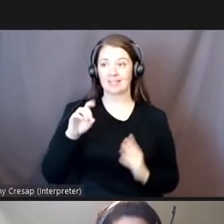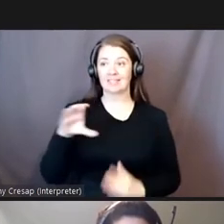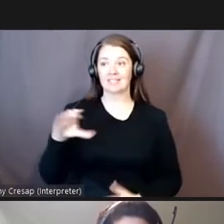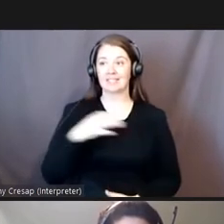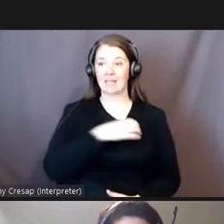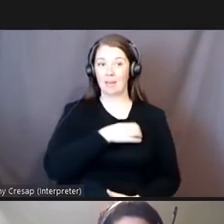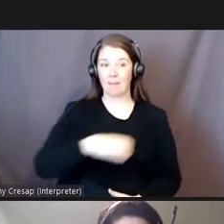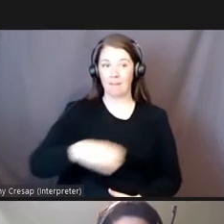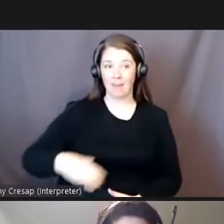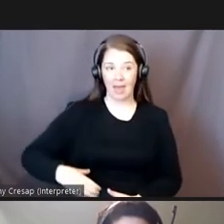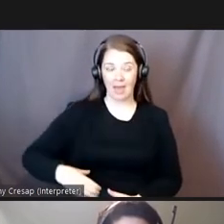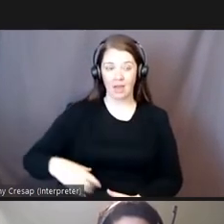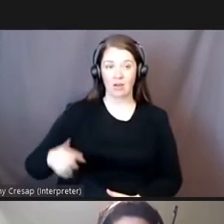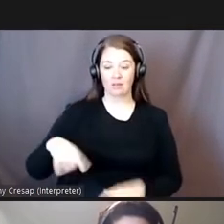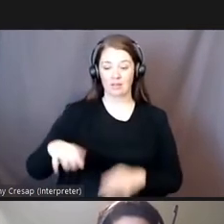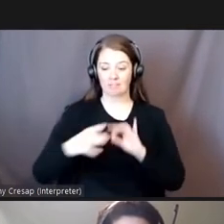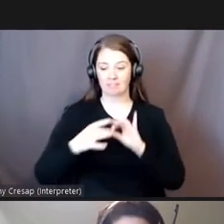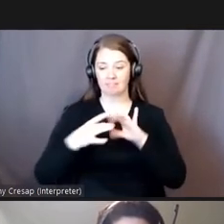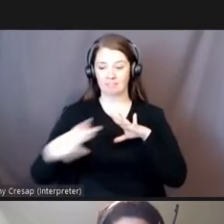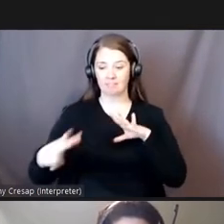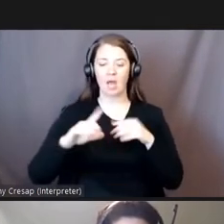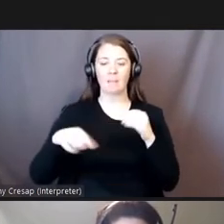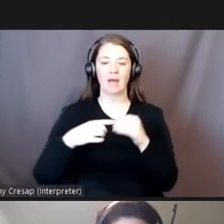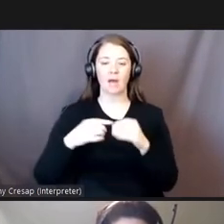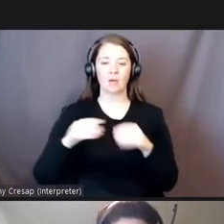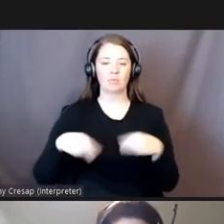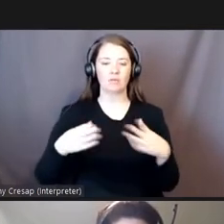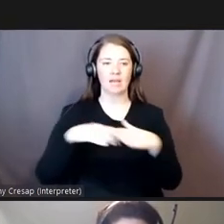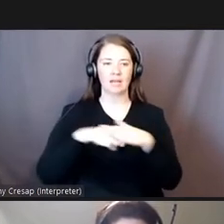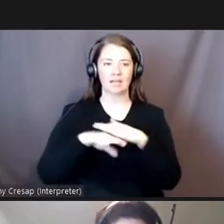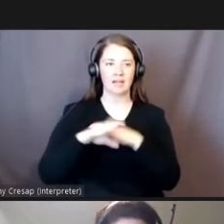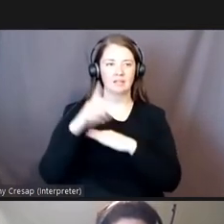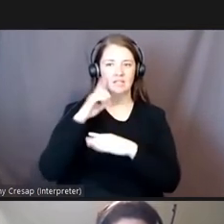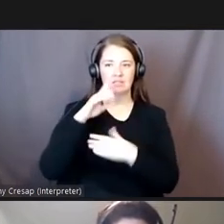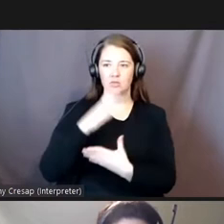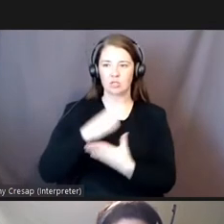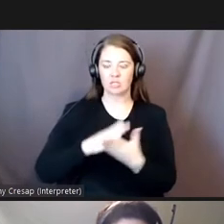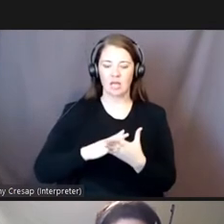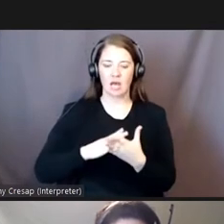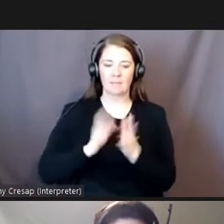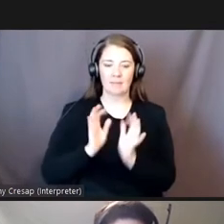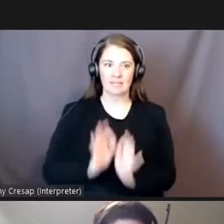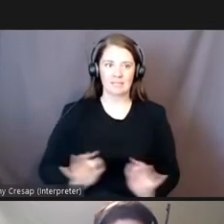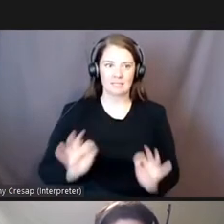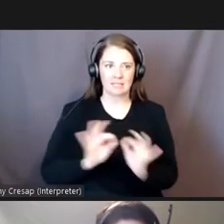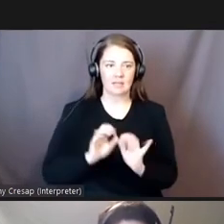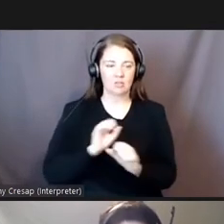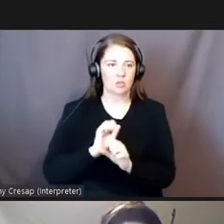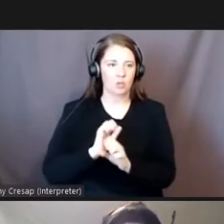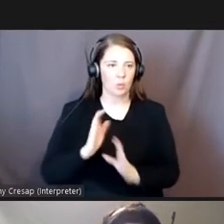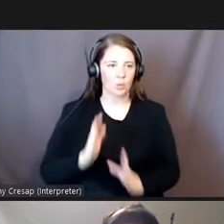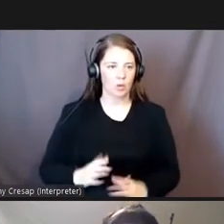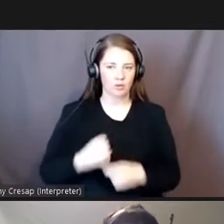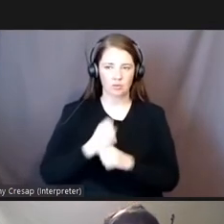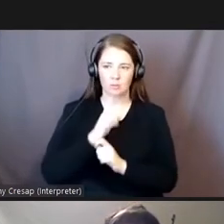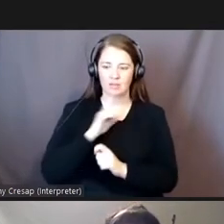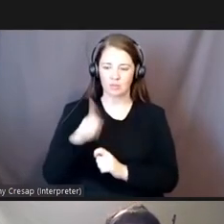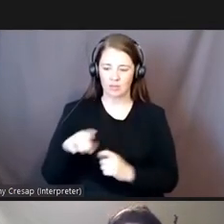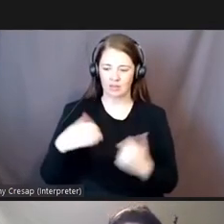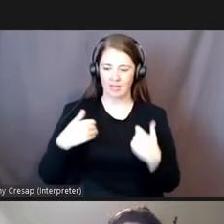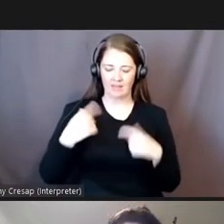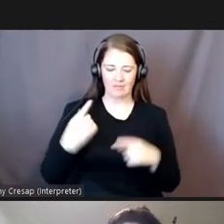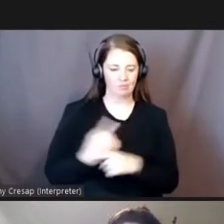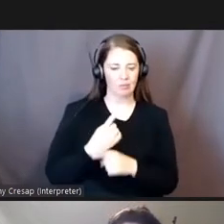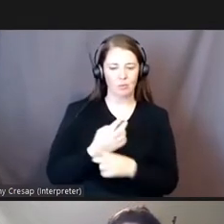providing access to certain essential workers to ensure they have appropriate resources and access